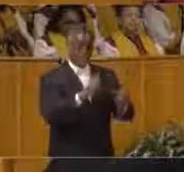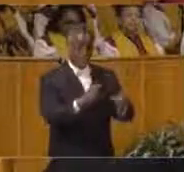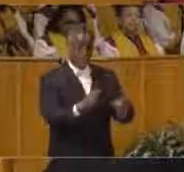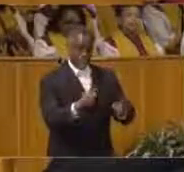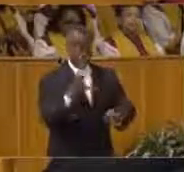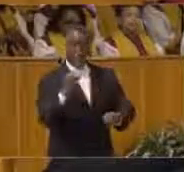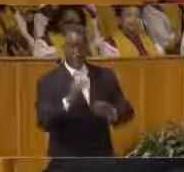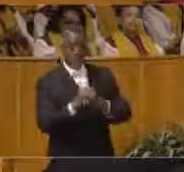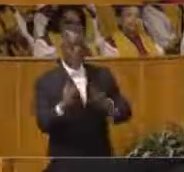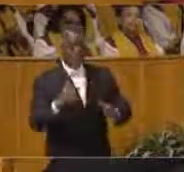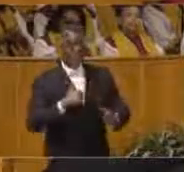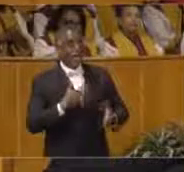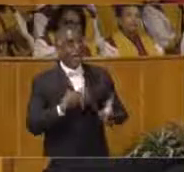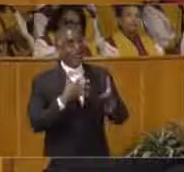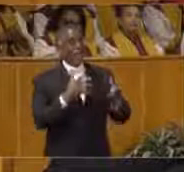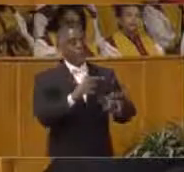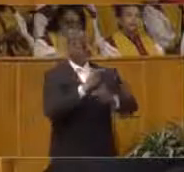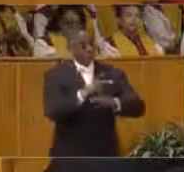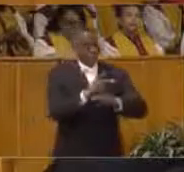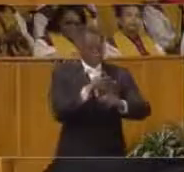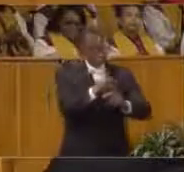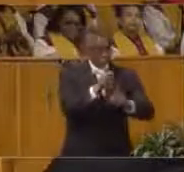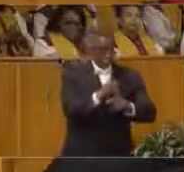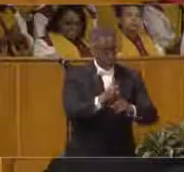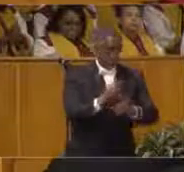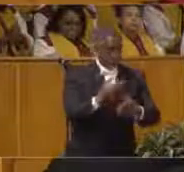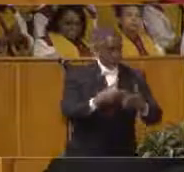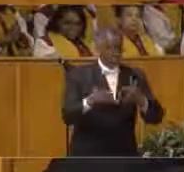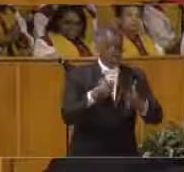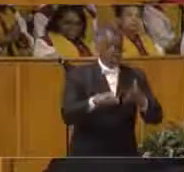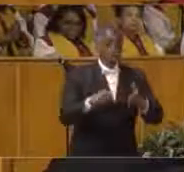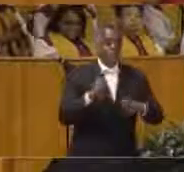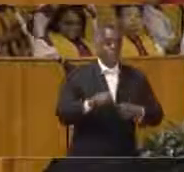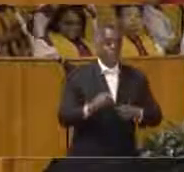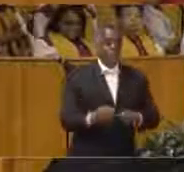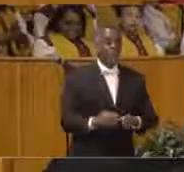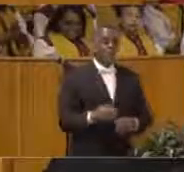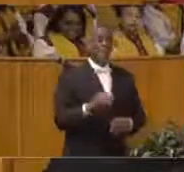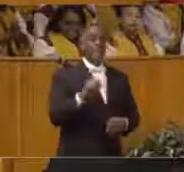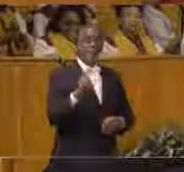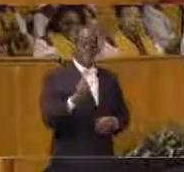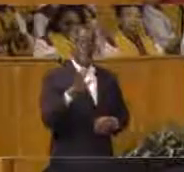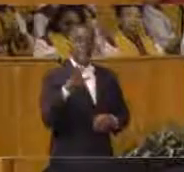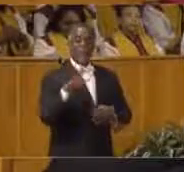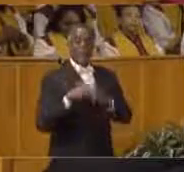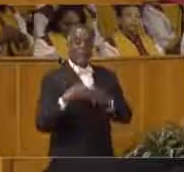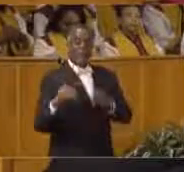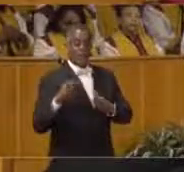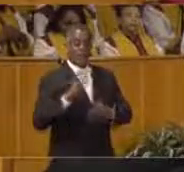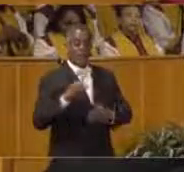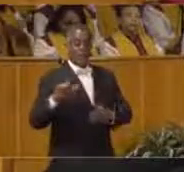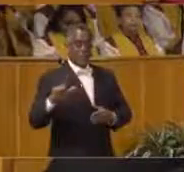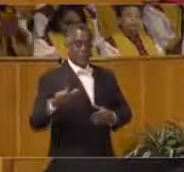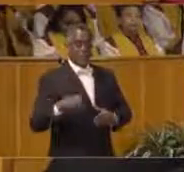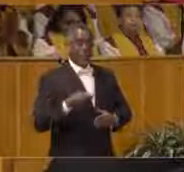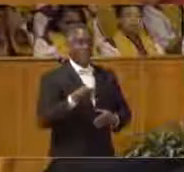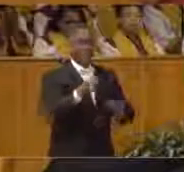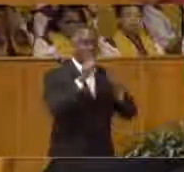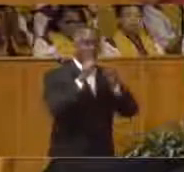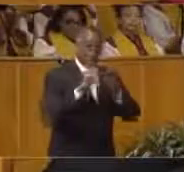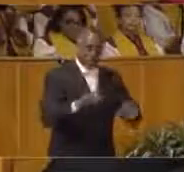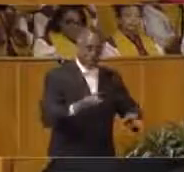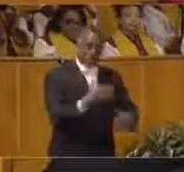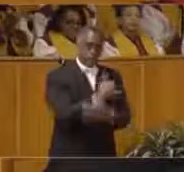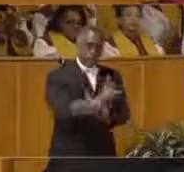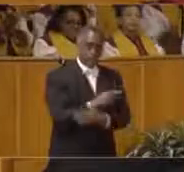And I want you to take care of Jasmine today. I want you to do whatever it is you need to take care of. Here are 10 $5 bills just for you, Jasmine, all right? Bless you. Can I have a